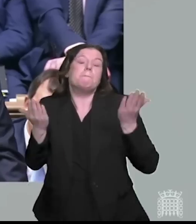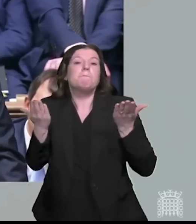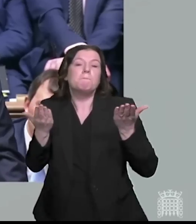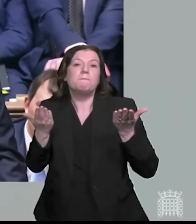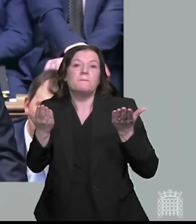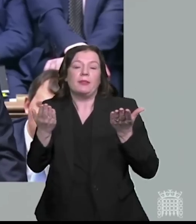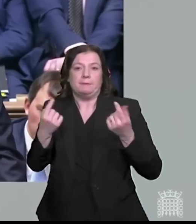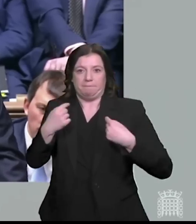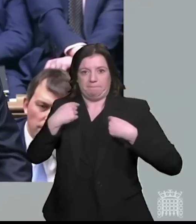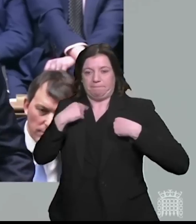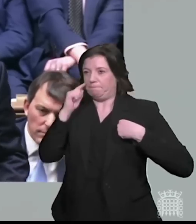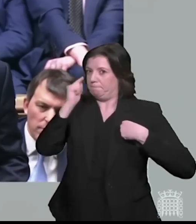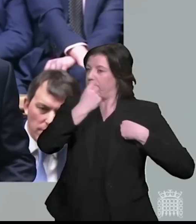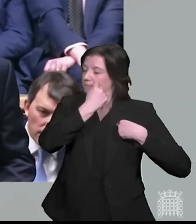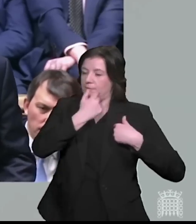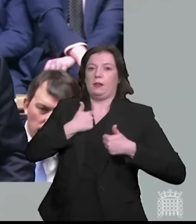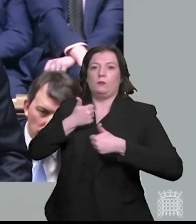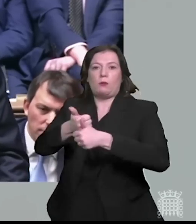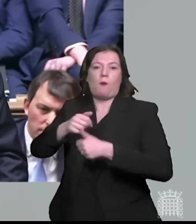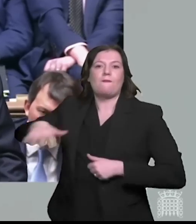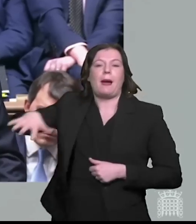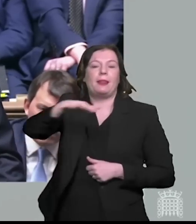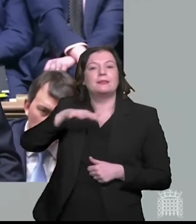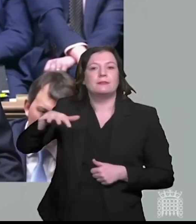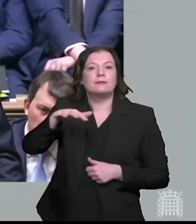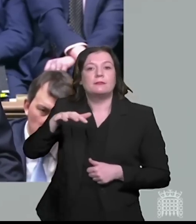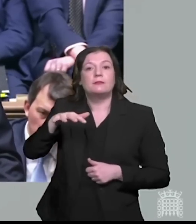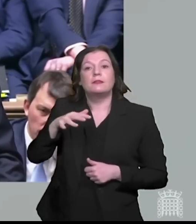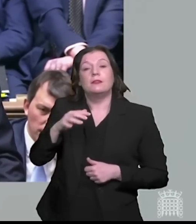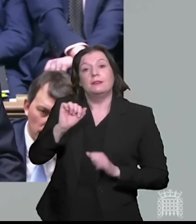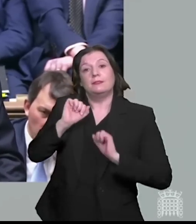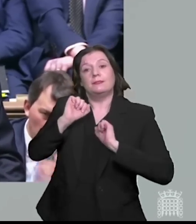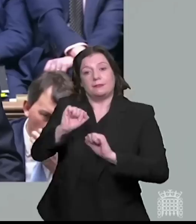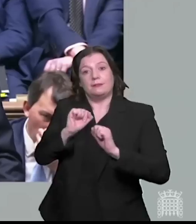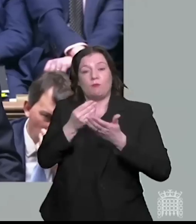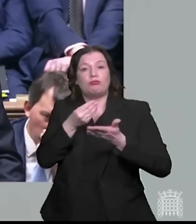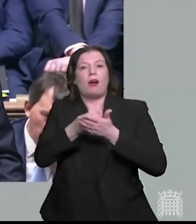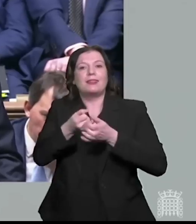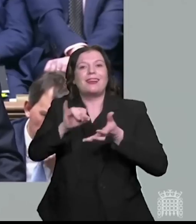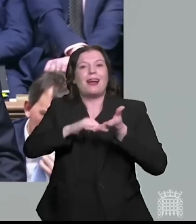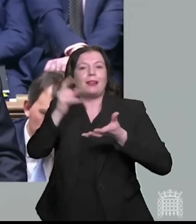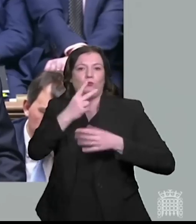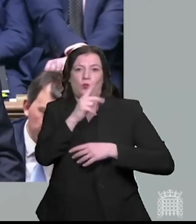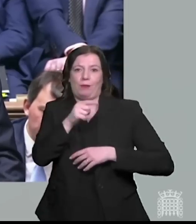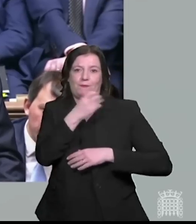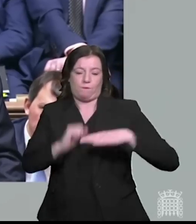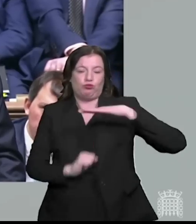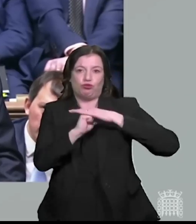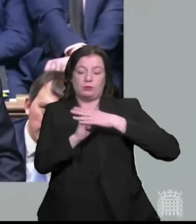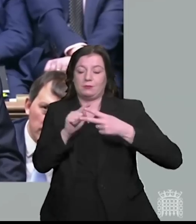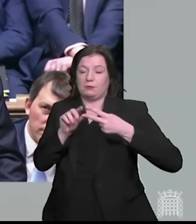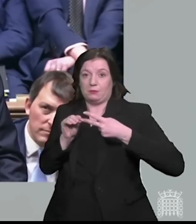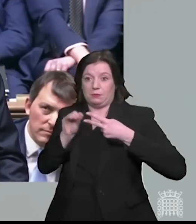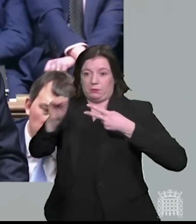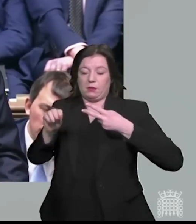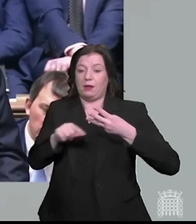by protecting struggling families with a £2,500 energy price guarantee, one-off support and the uprating of benefits